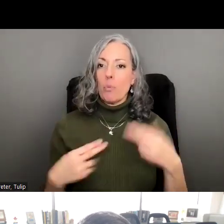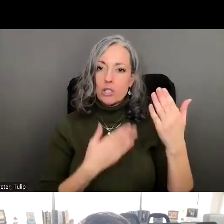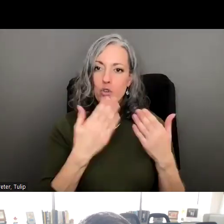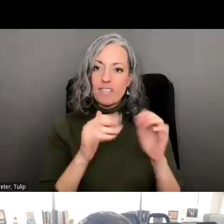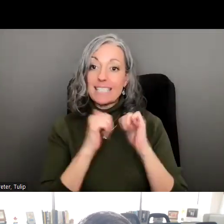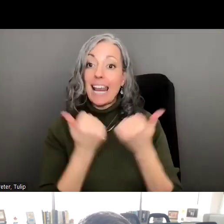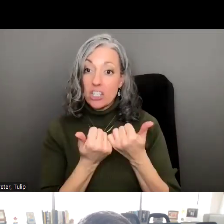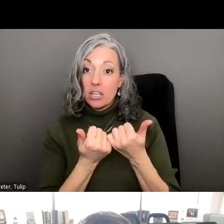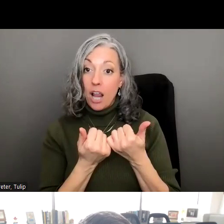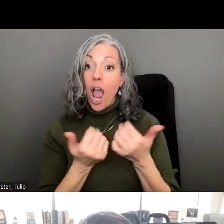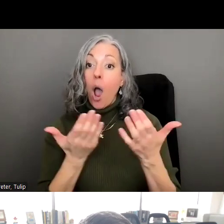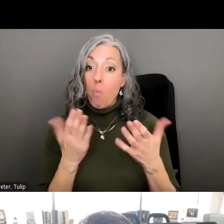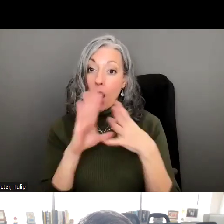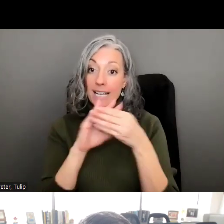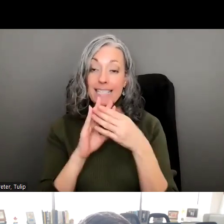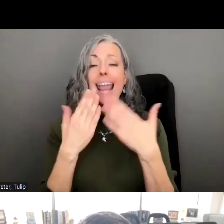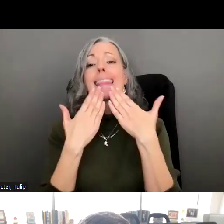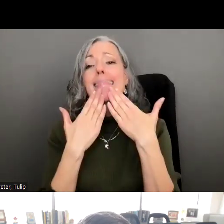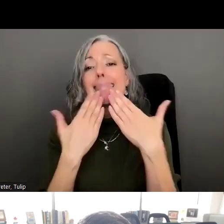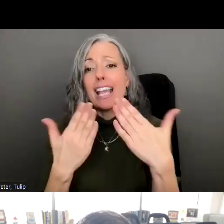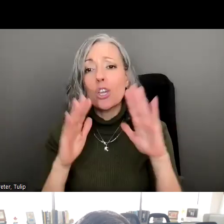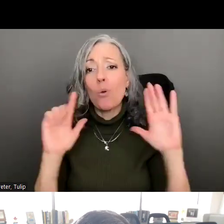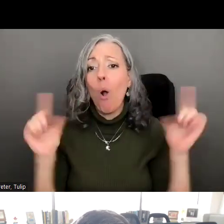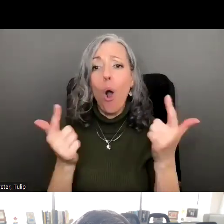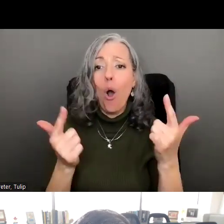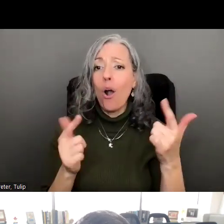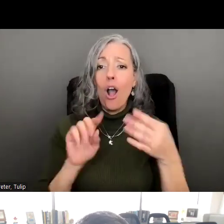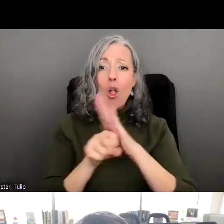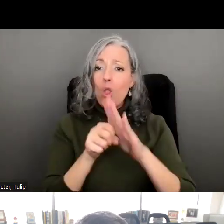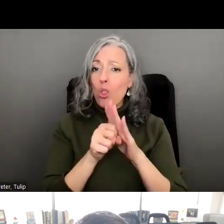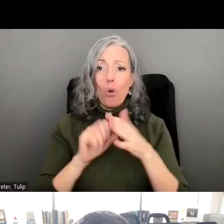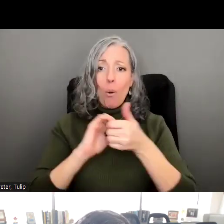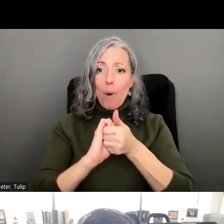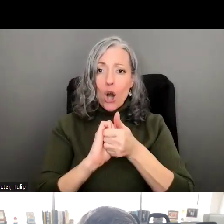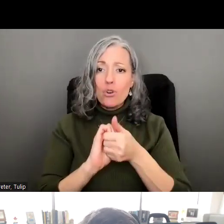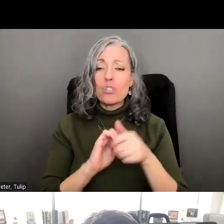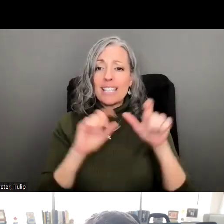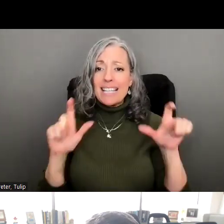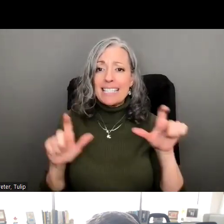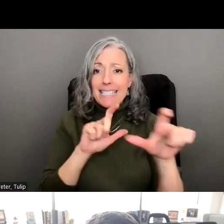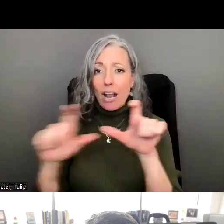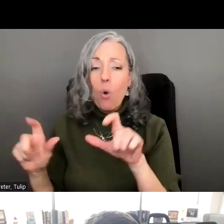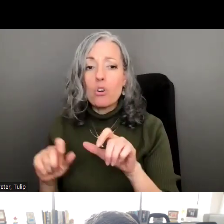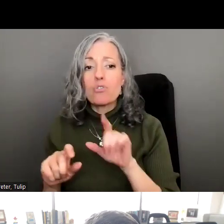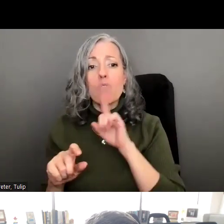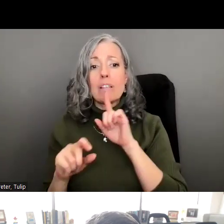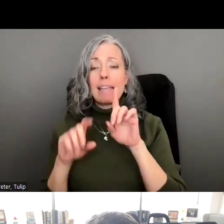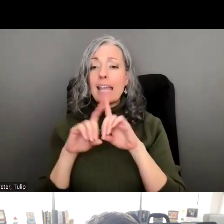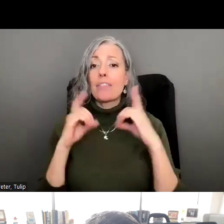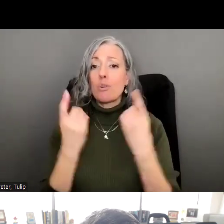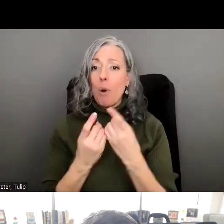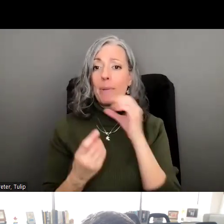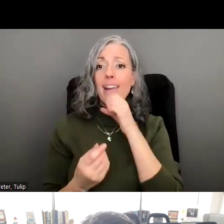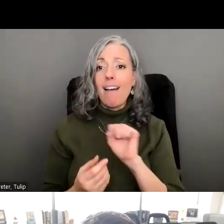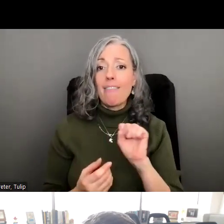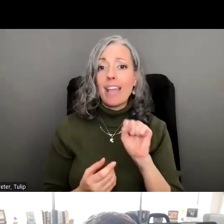extend a heartfelt thanks and gratitude to our local partners and stakeholders, and also the Department of Aging for embarking on this